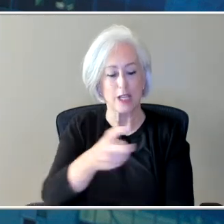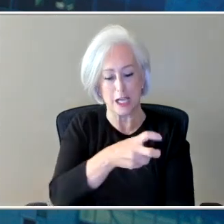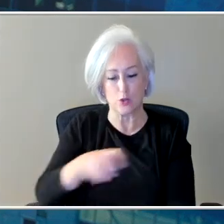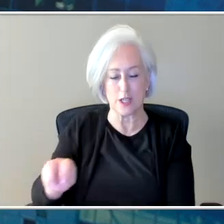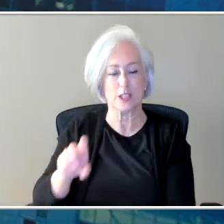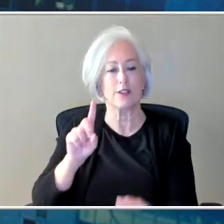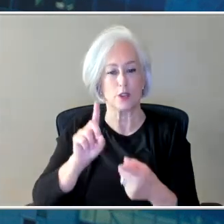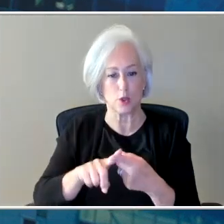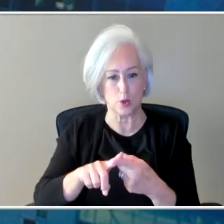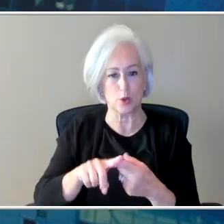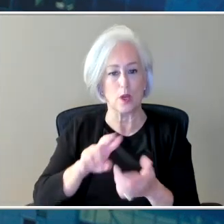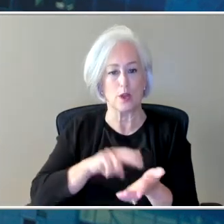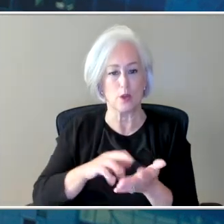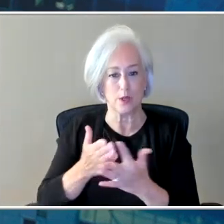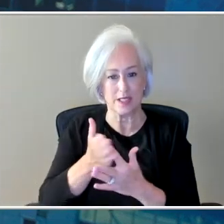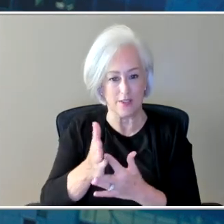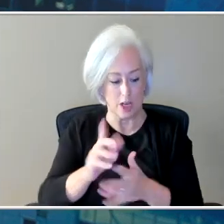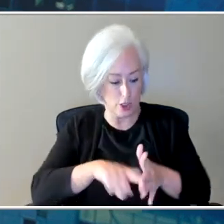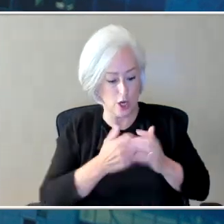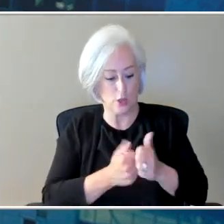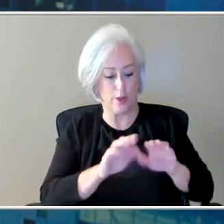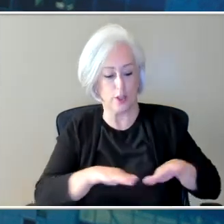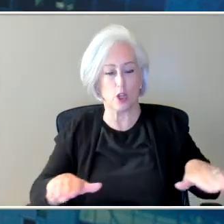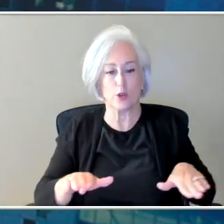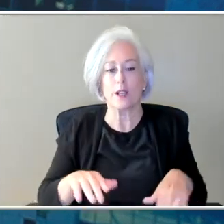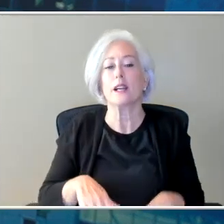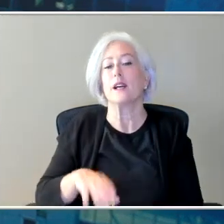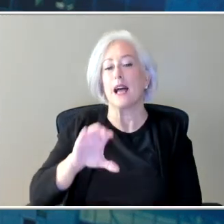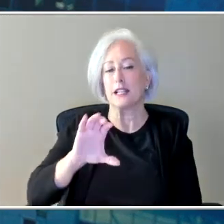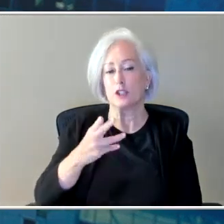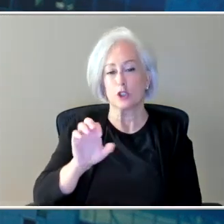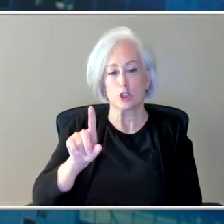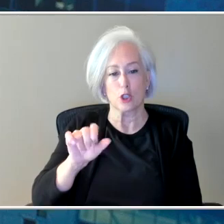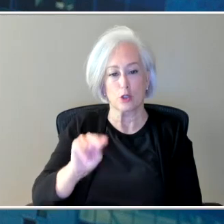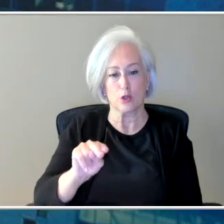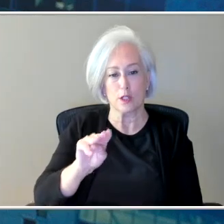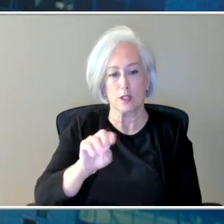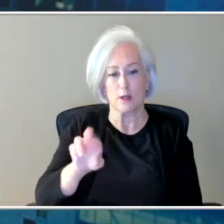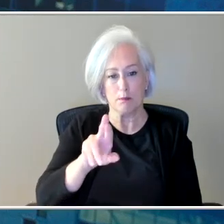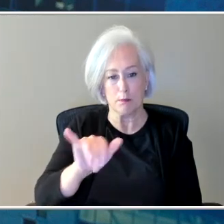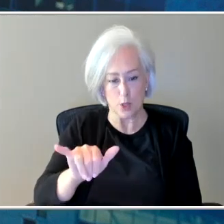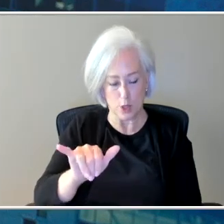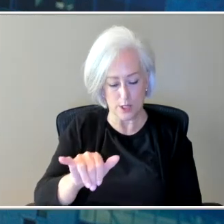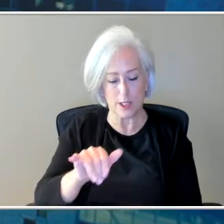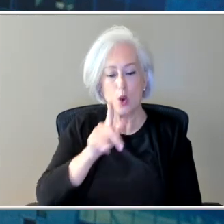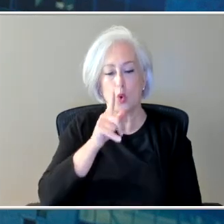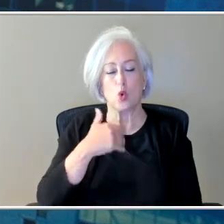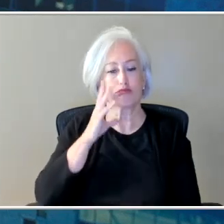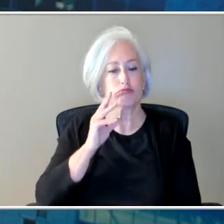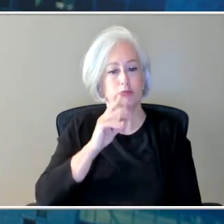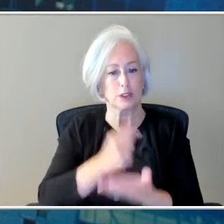with kids at Children's Mercy who are being treated for a childhood malignancy, and They are in a survive and